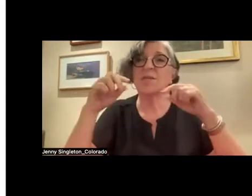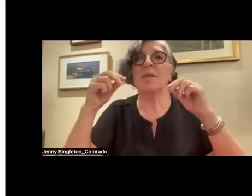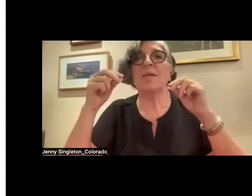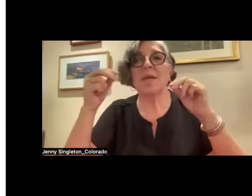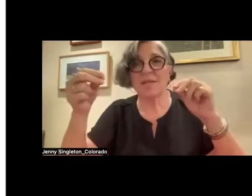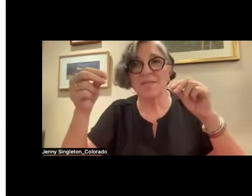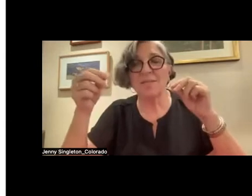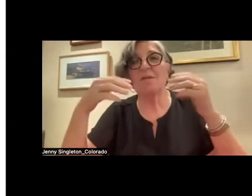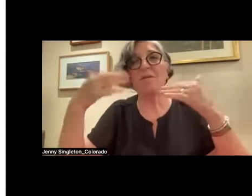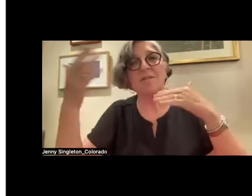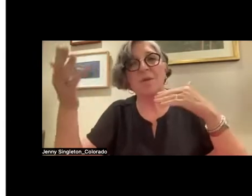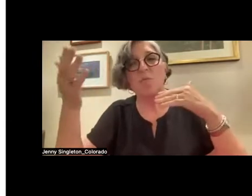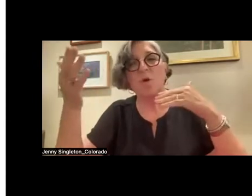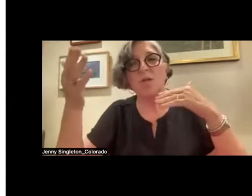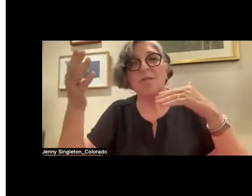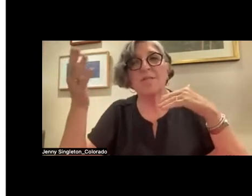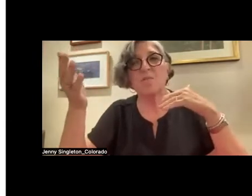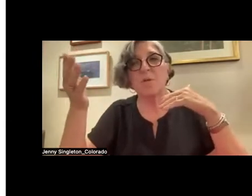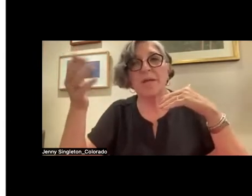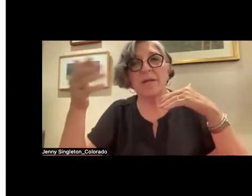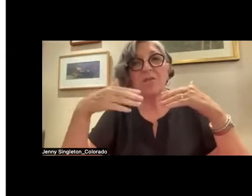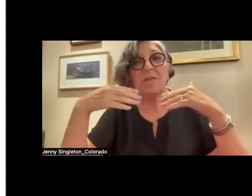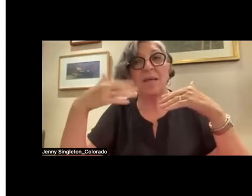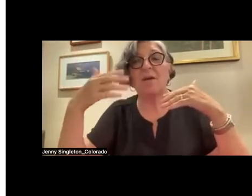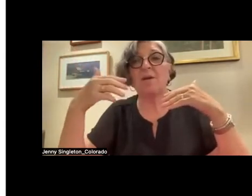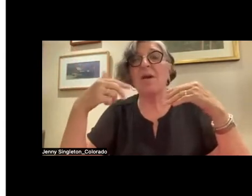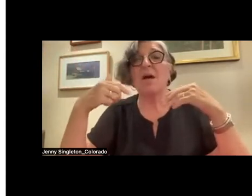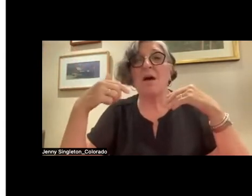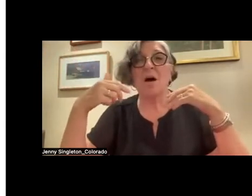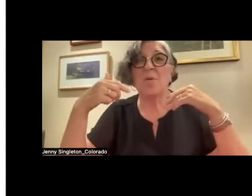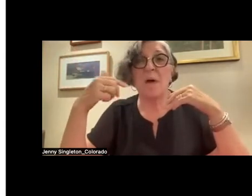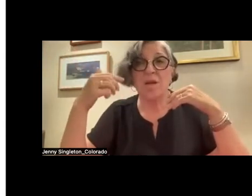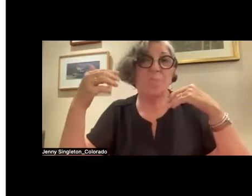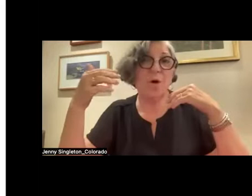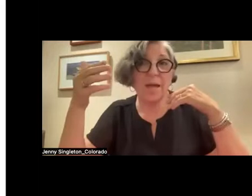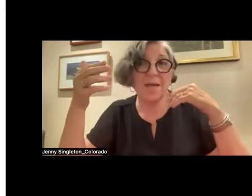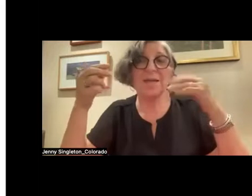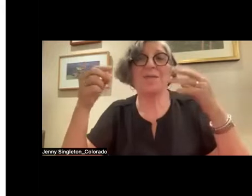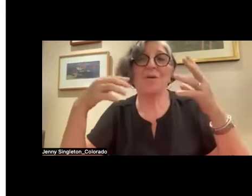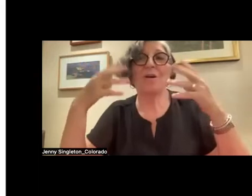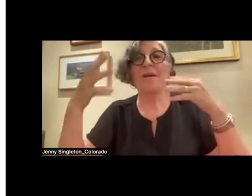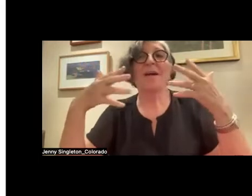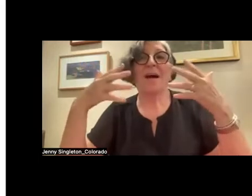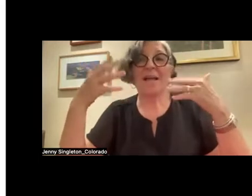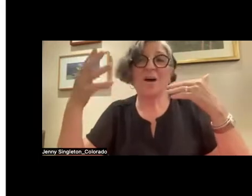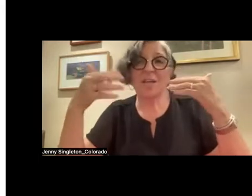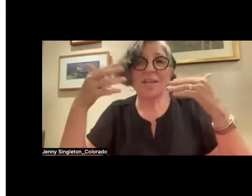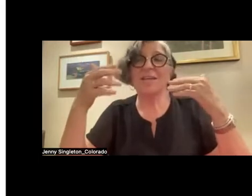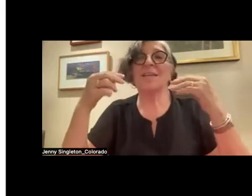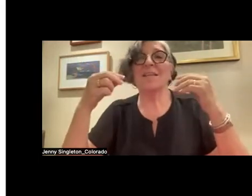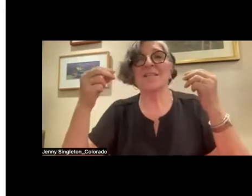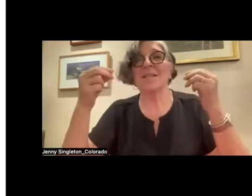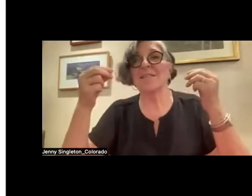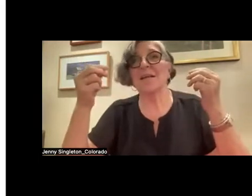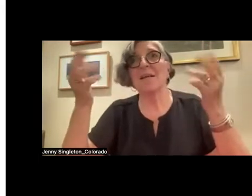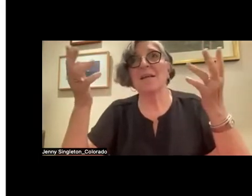arbitrary. So yes, there are some words in spoken languages that are onomatopoeic or iconic,